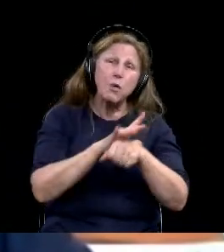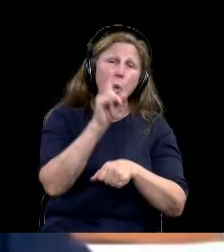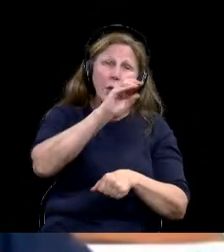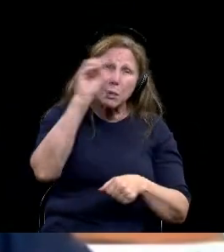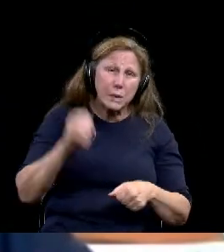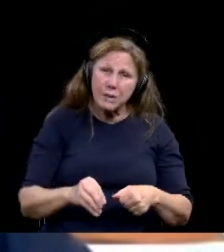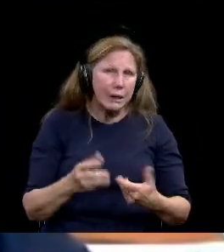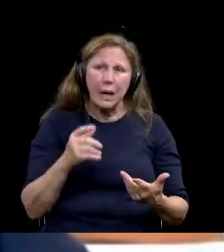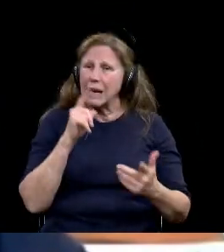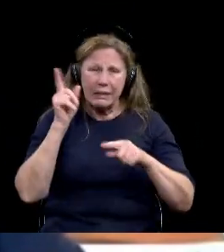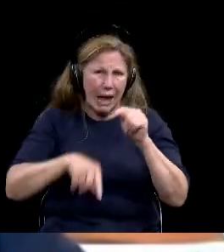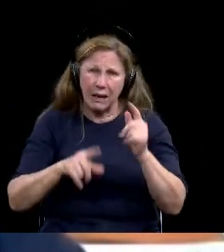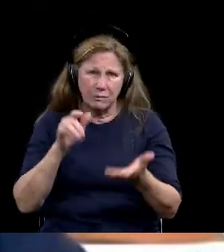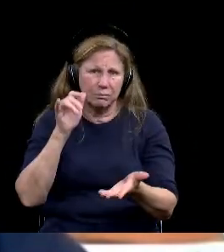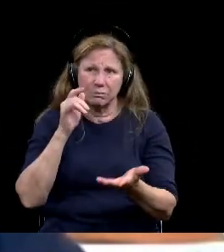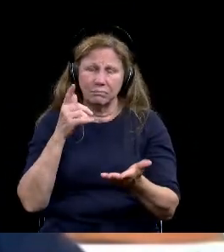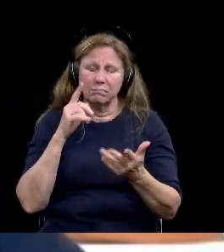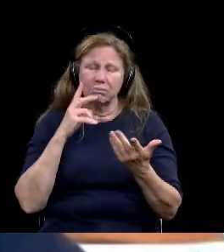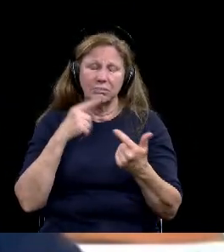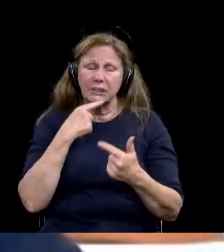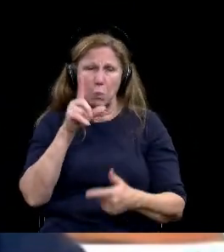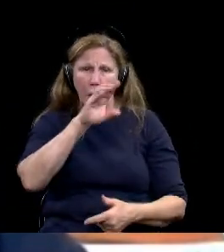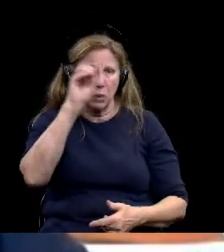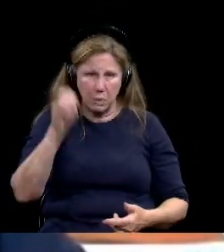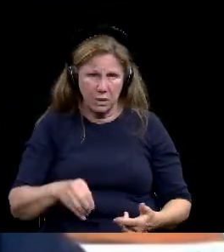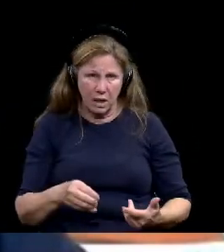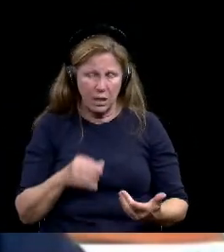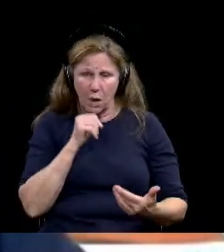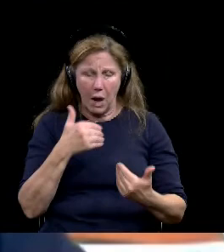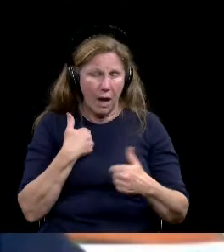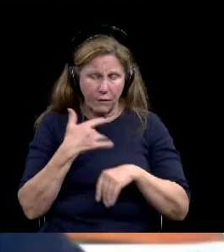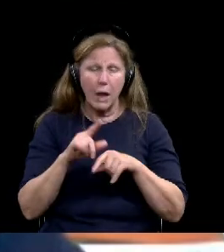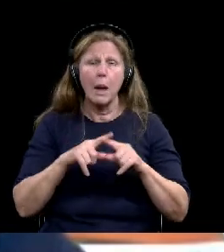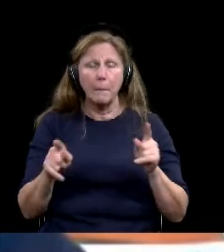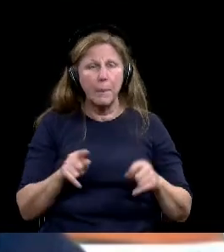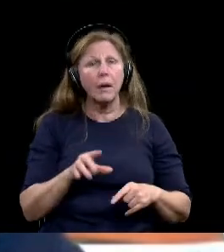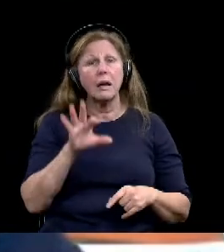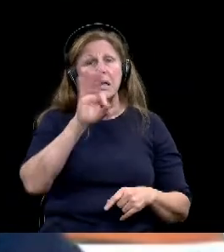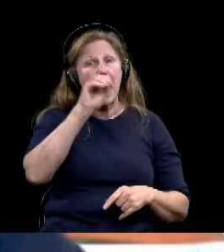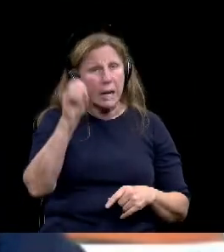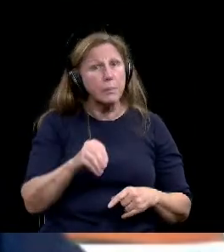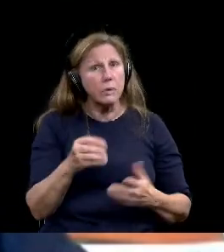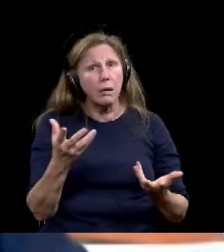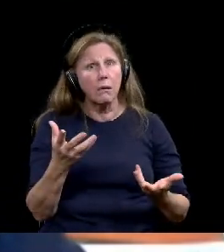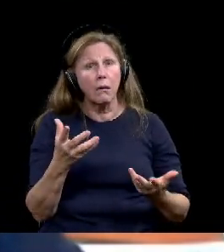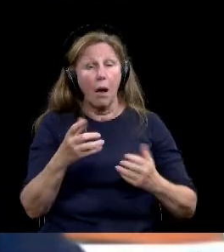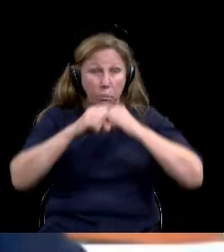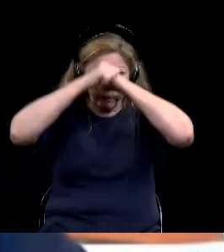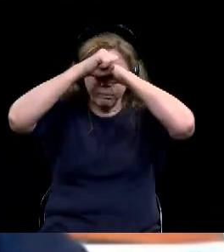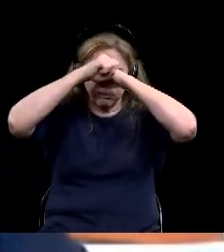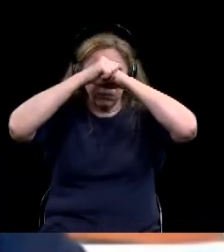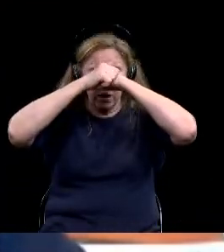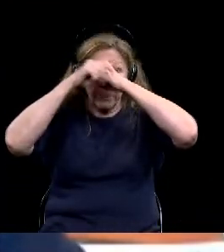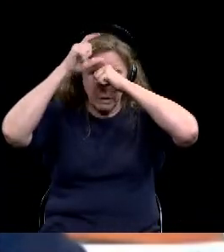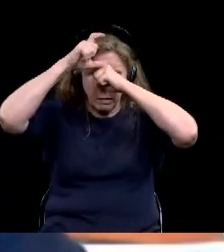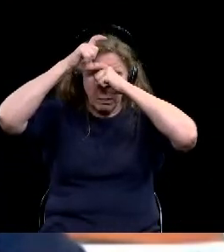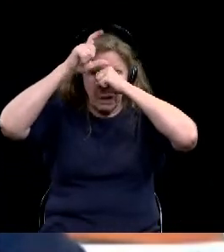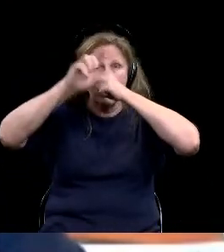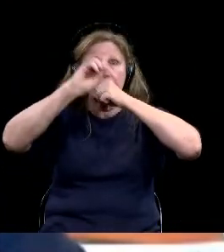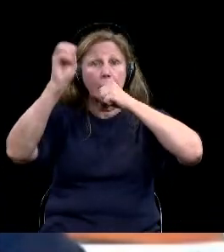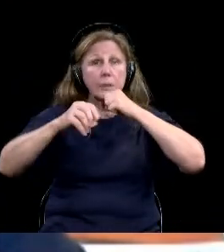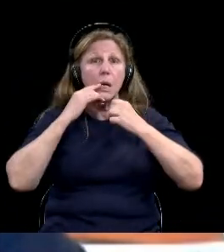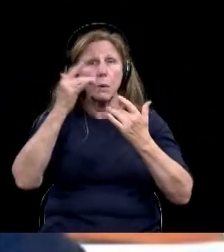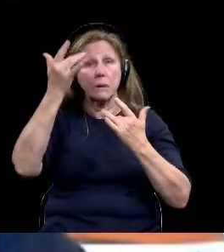a 10% chance that you may get sick with COVID, but still the severity of the disease should not be that heavily if you were not